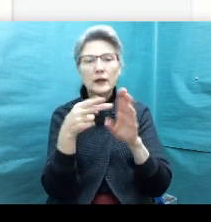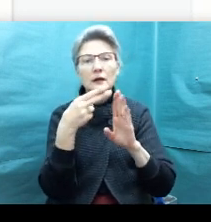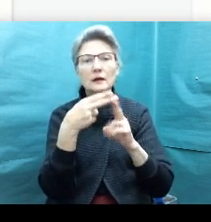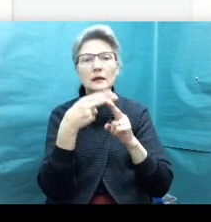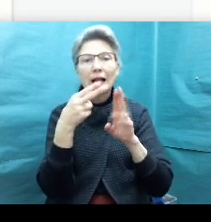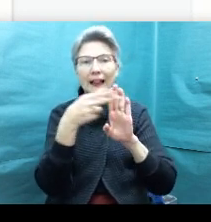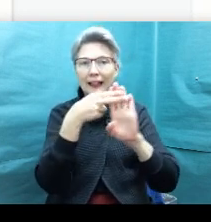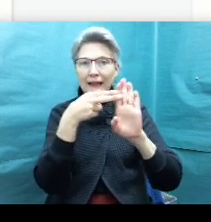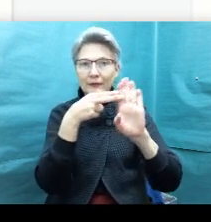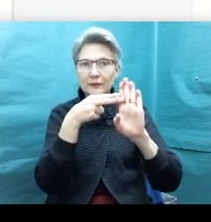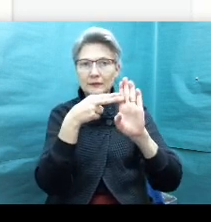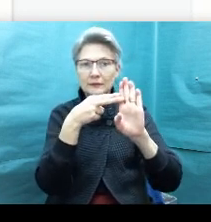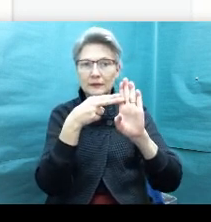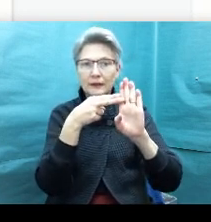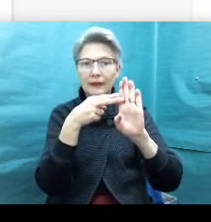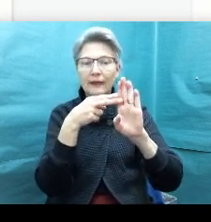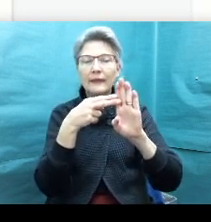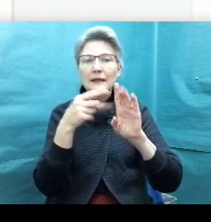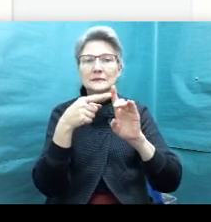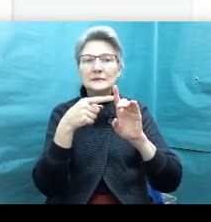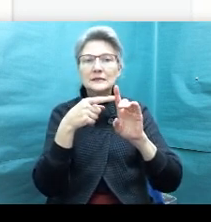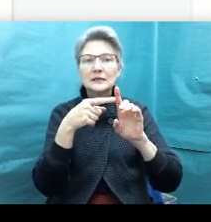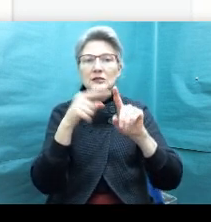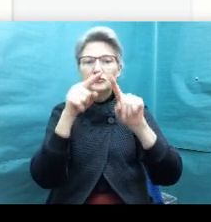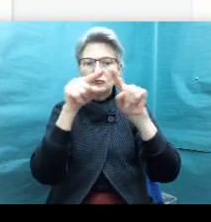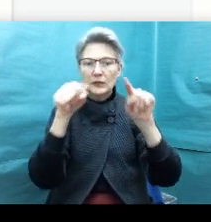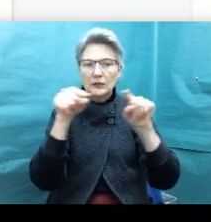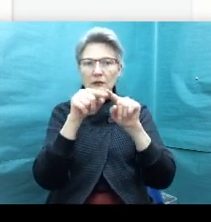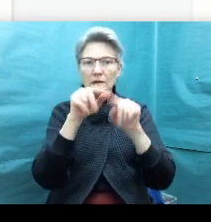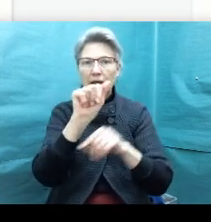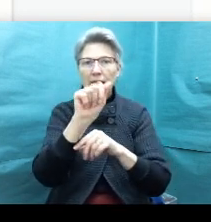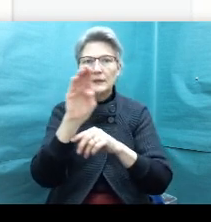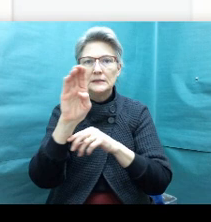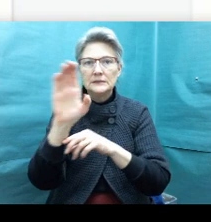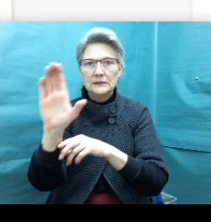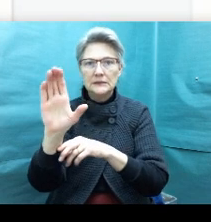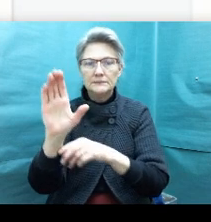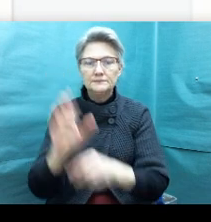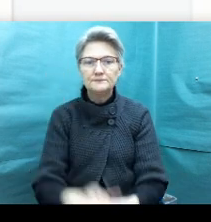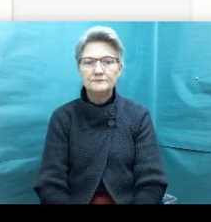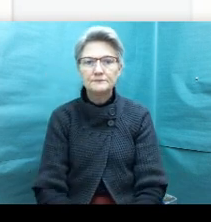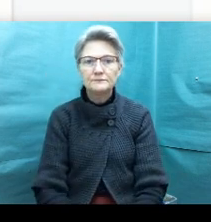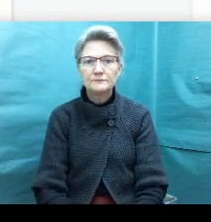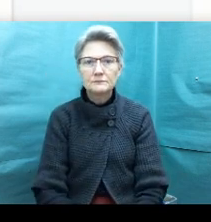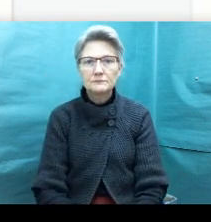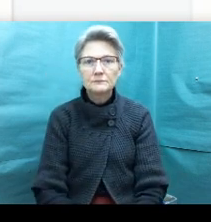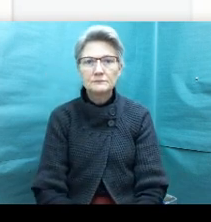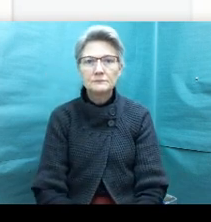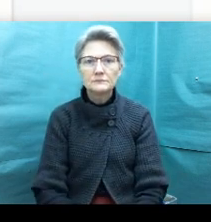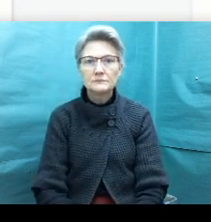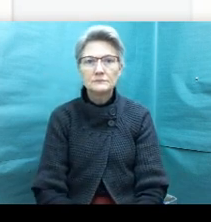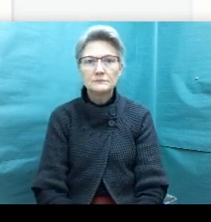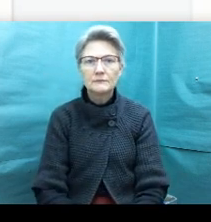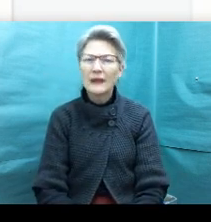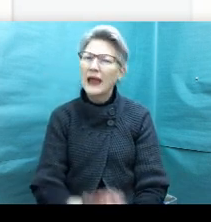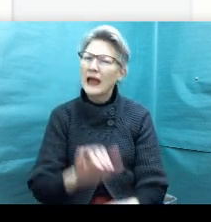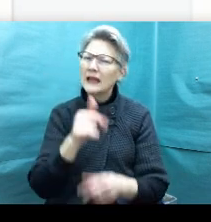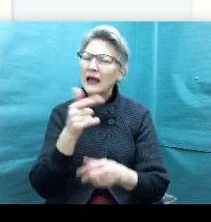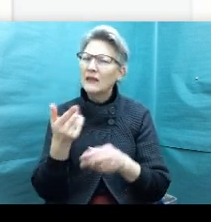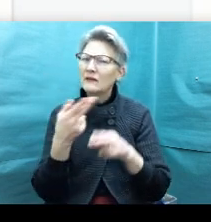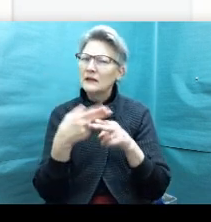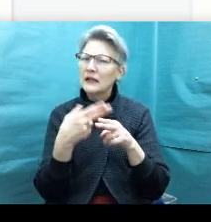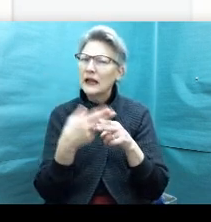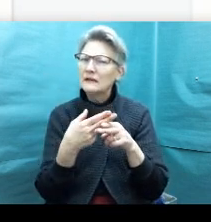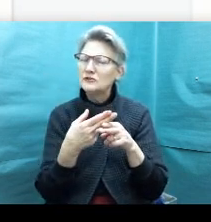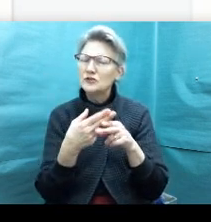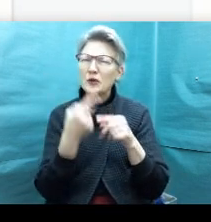this triangle A, B, C. Are there any other